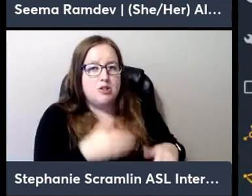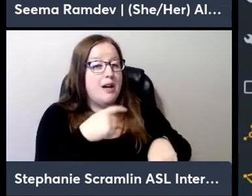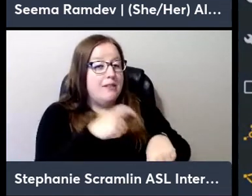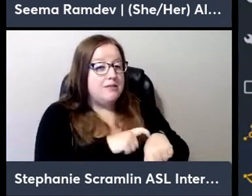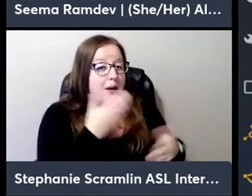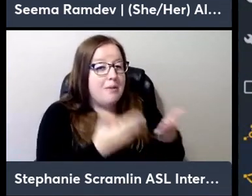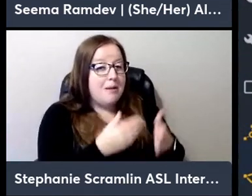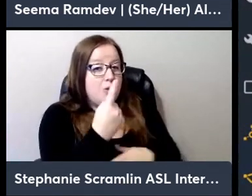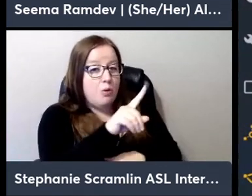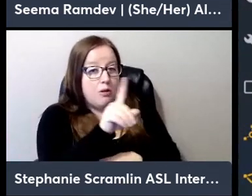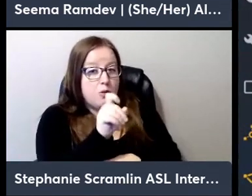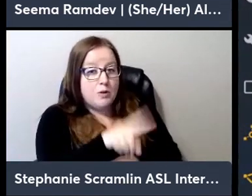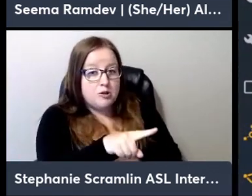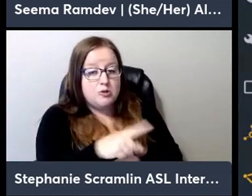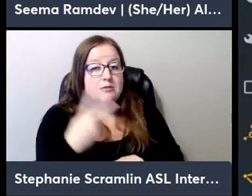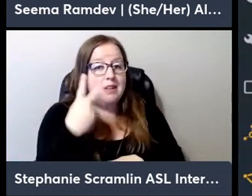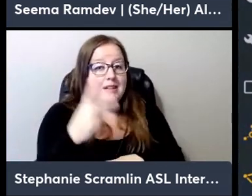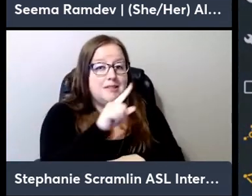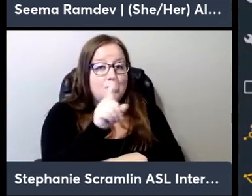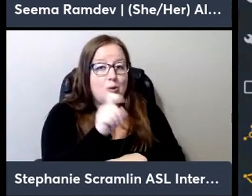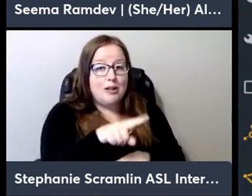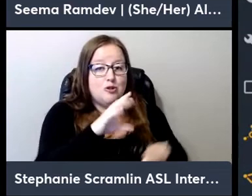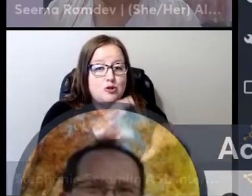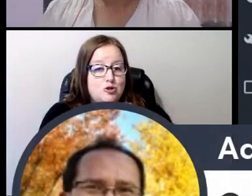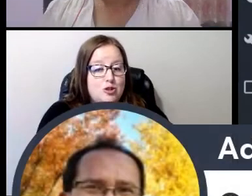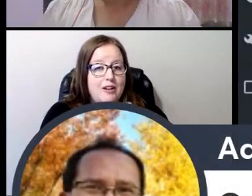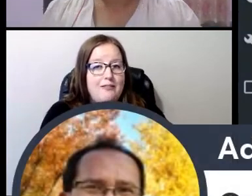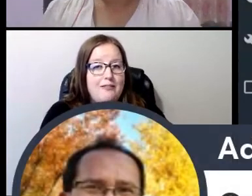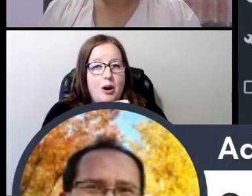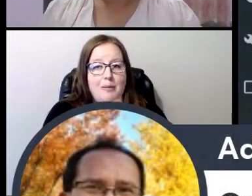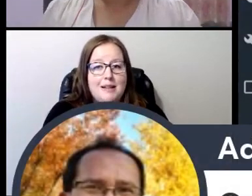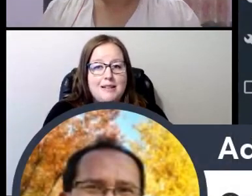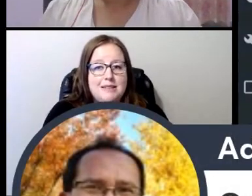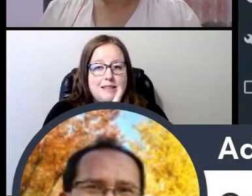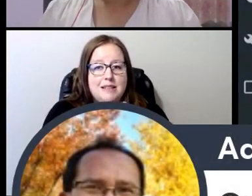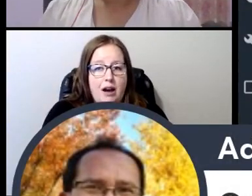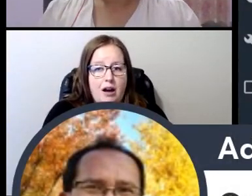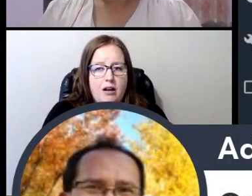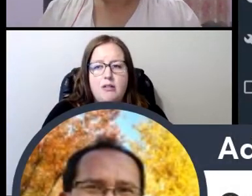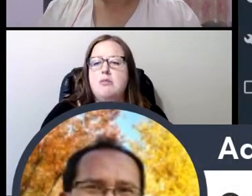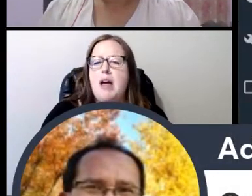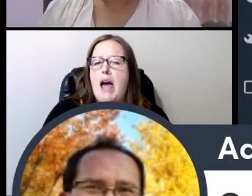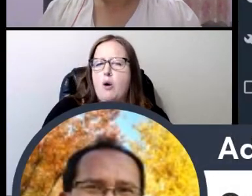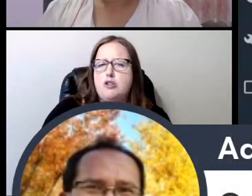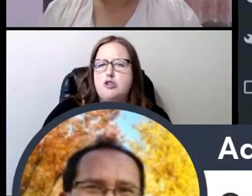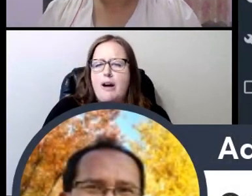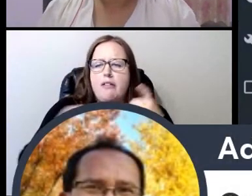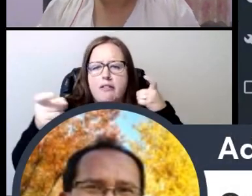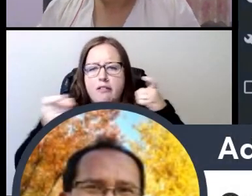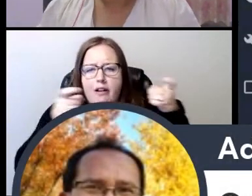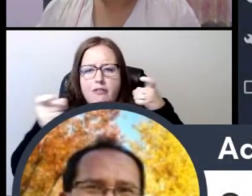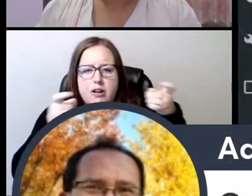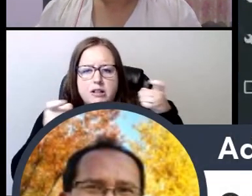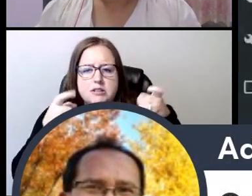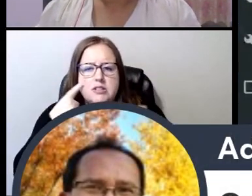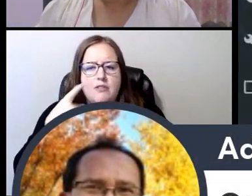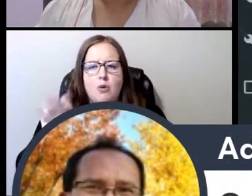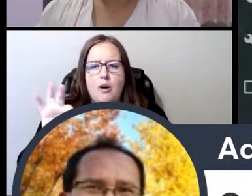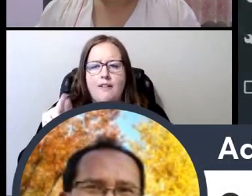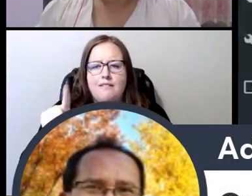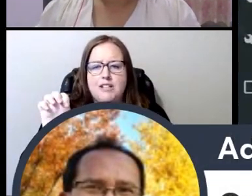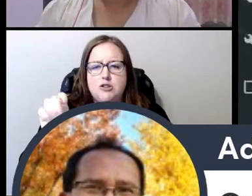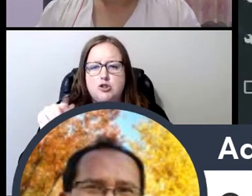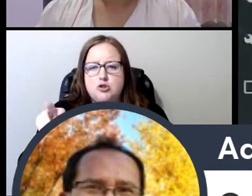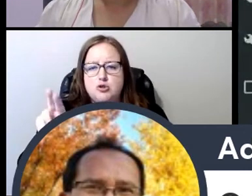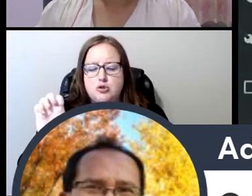one question. I see a question in the chat from Aditya. How would you add governance and control around Feature Store? For example, if